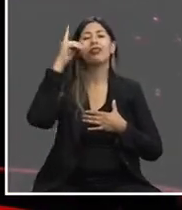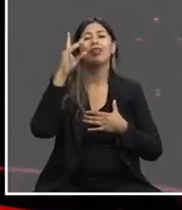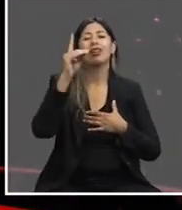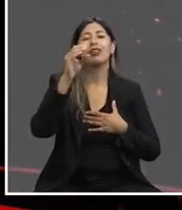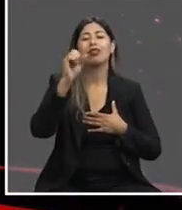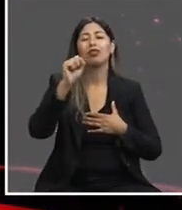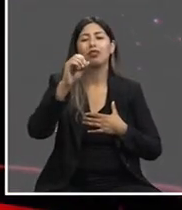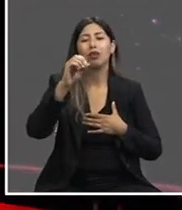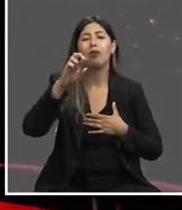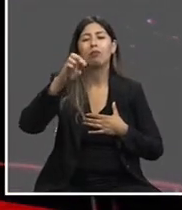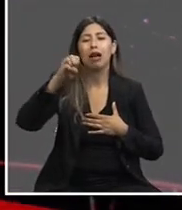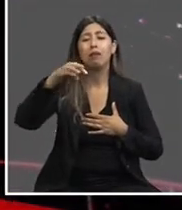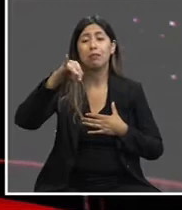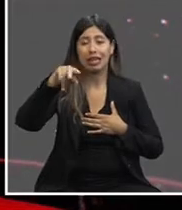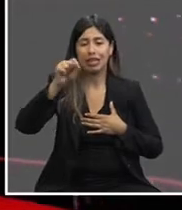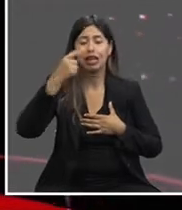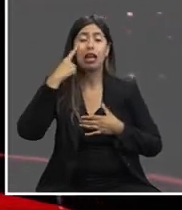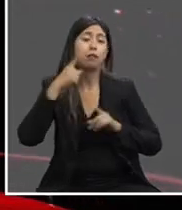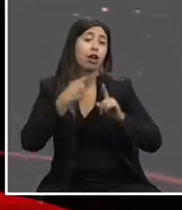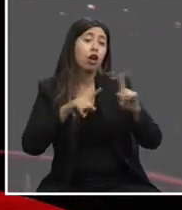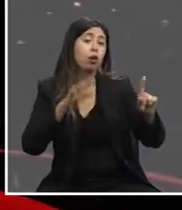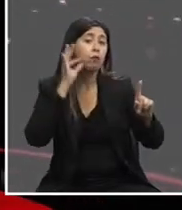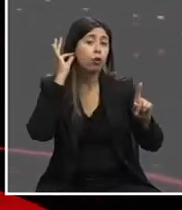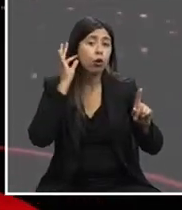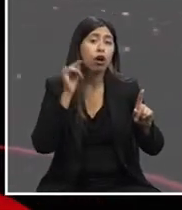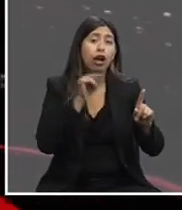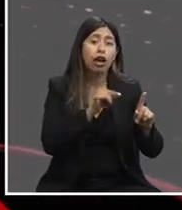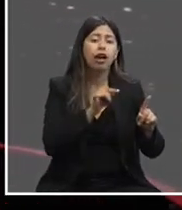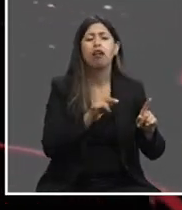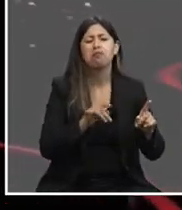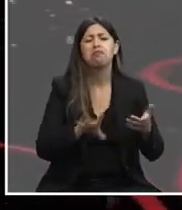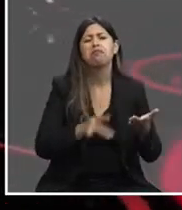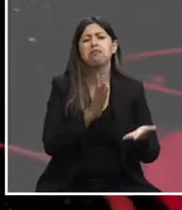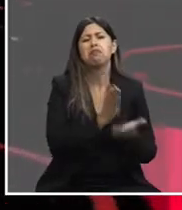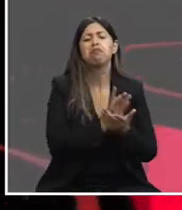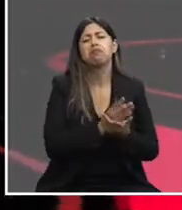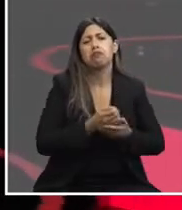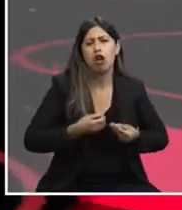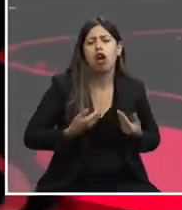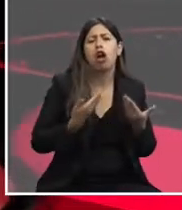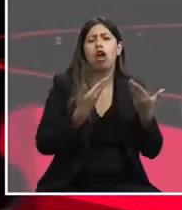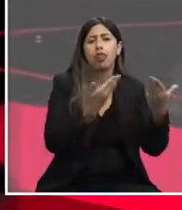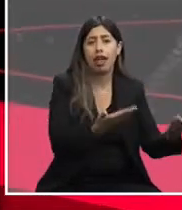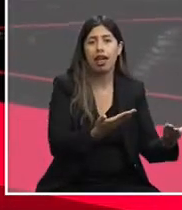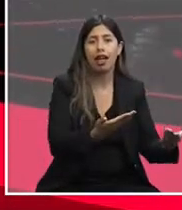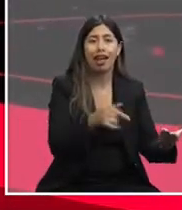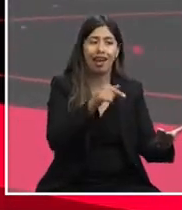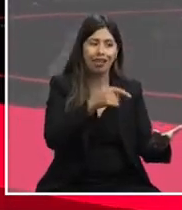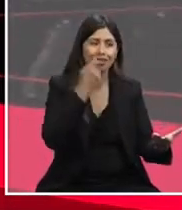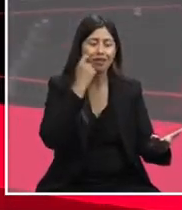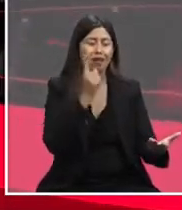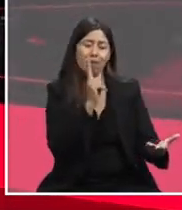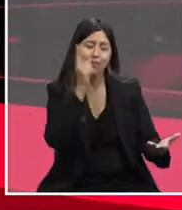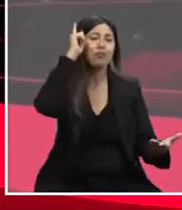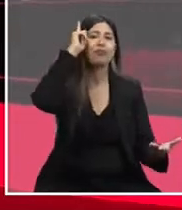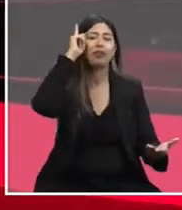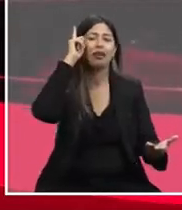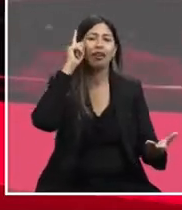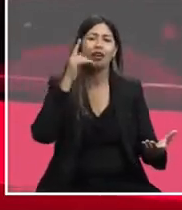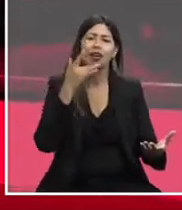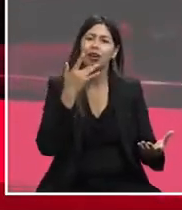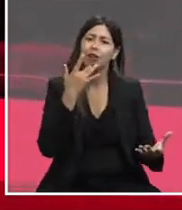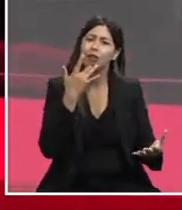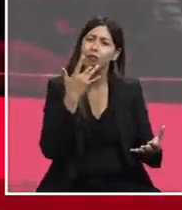releases dopamine, at least in women. Why does this happen? Further studies have indicated that this is a nurture